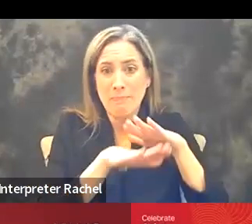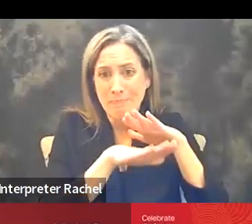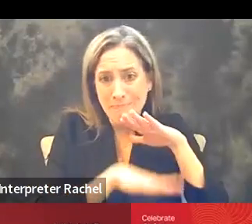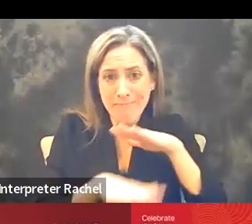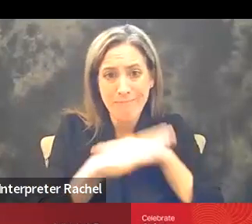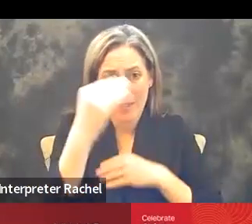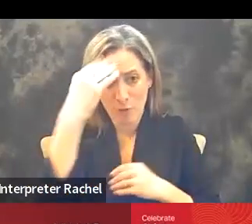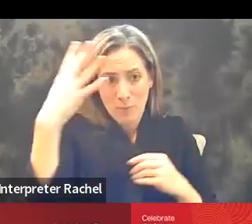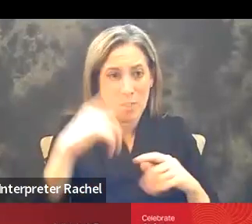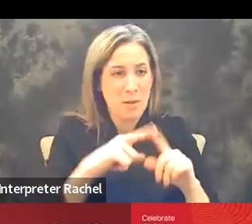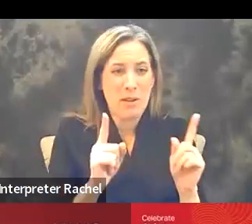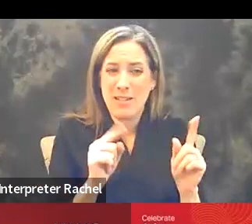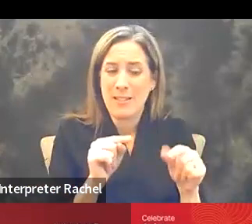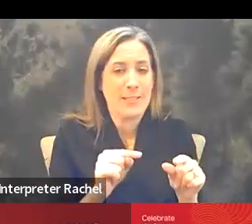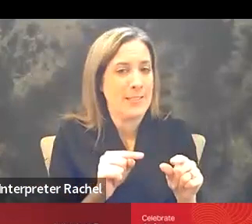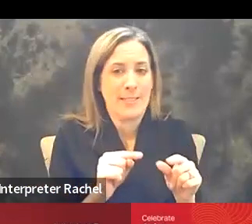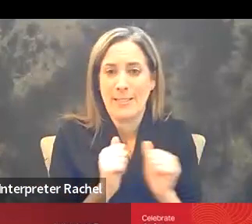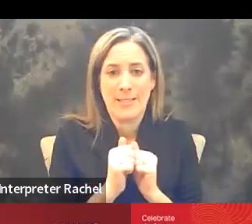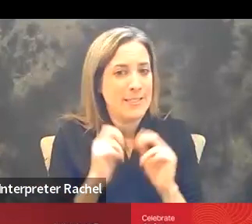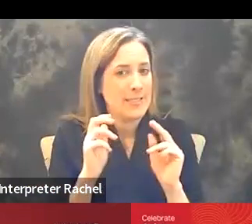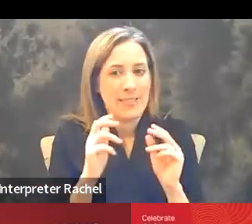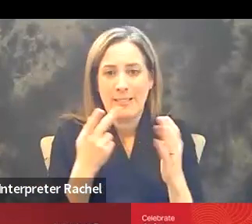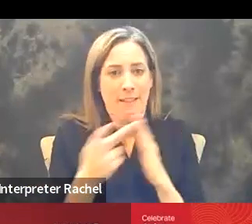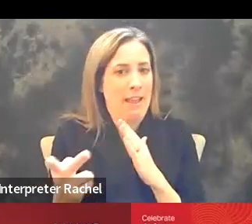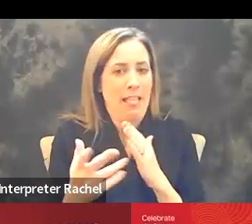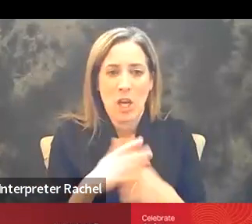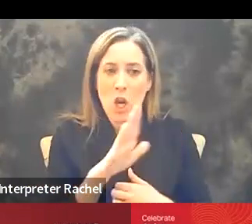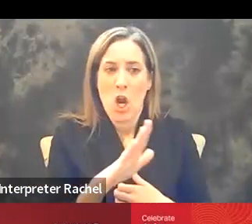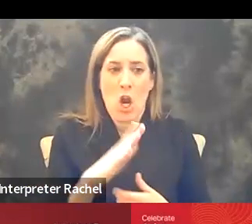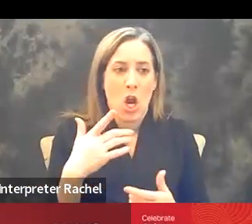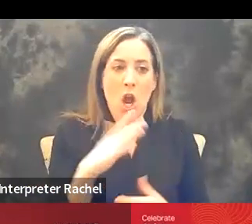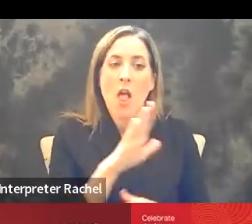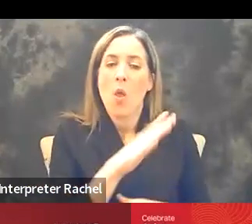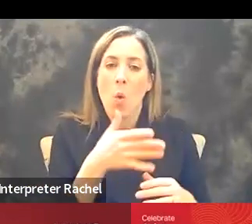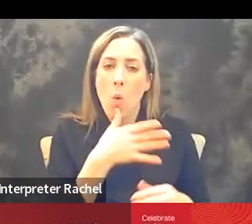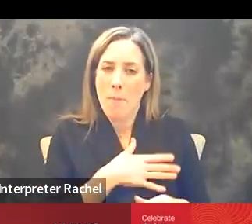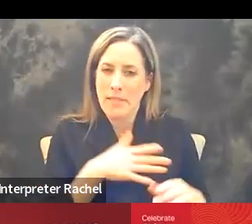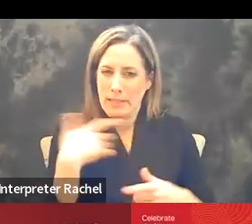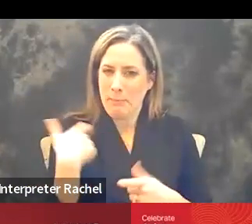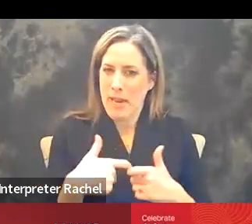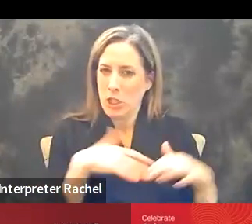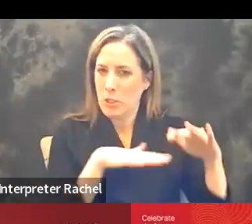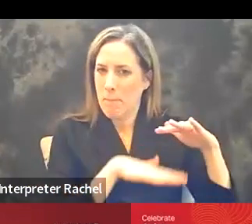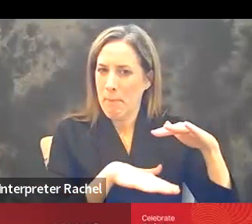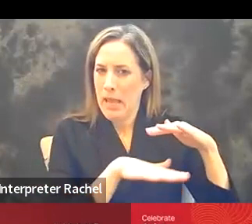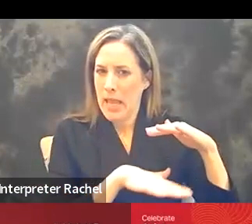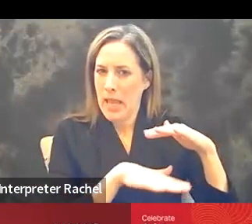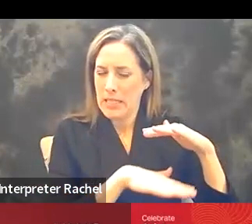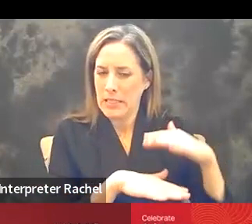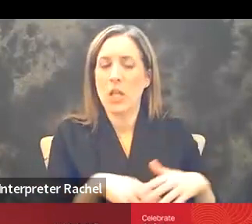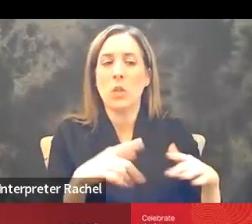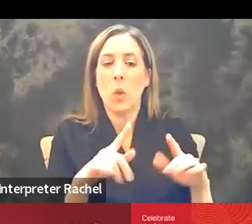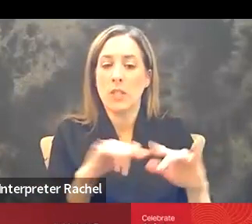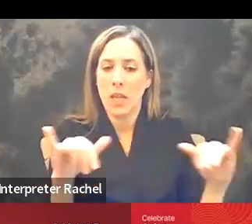And it just wasn't even happening at that level. Her Spanish was so basic. And so at